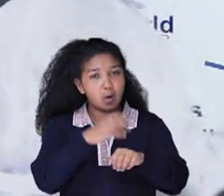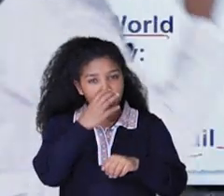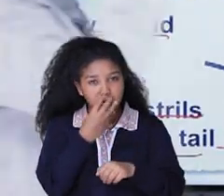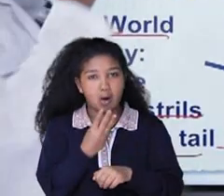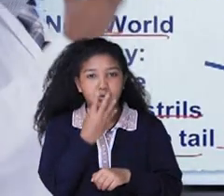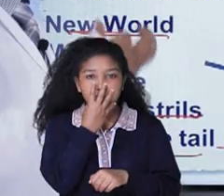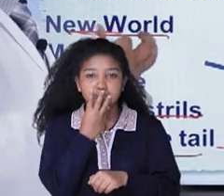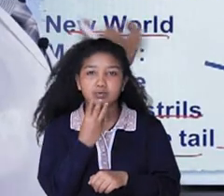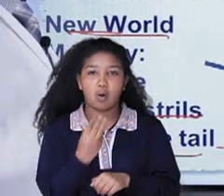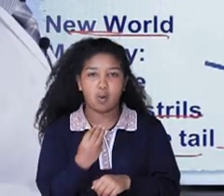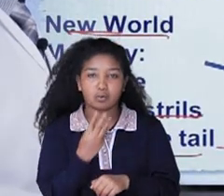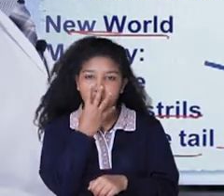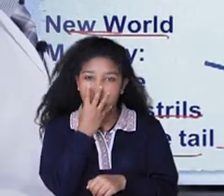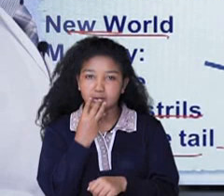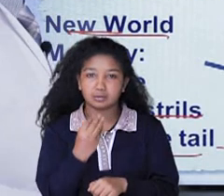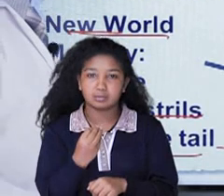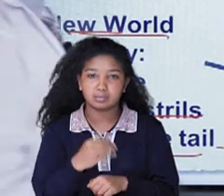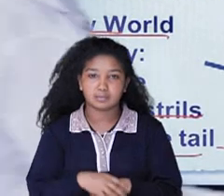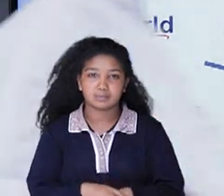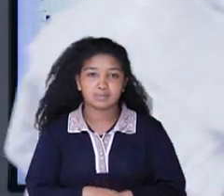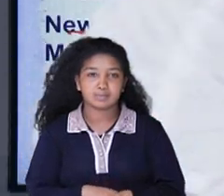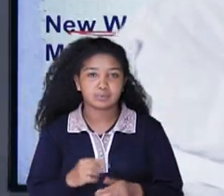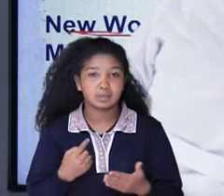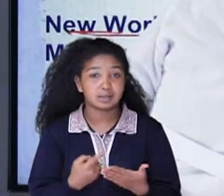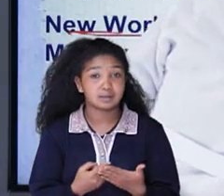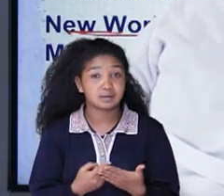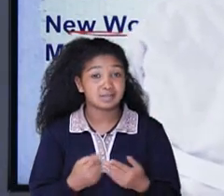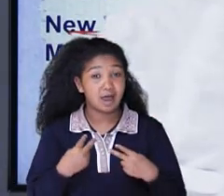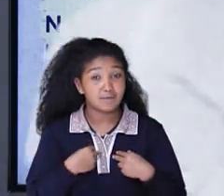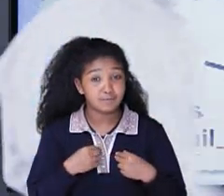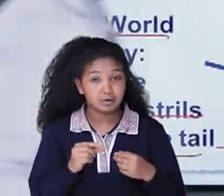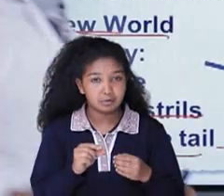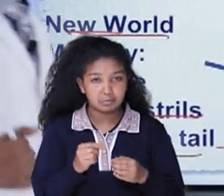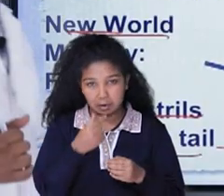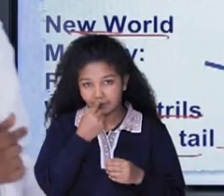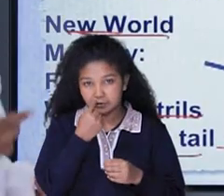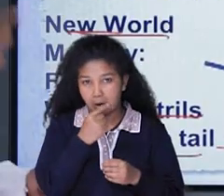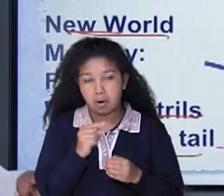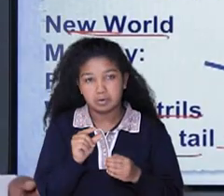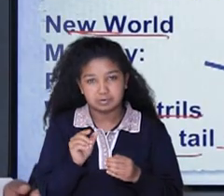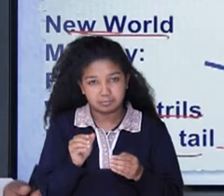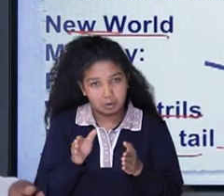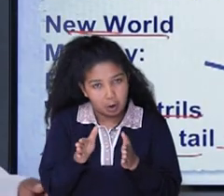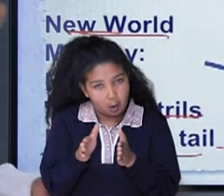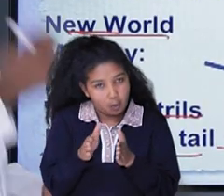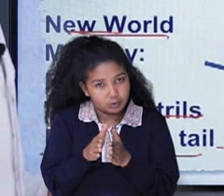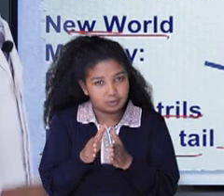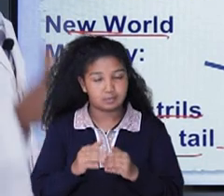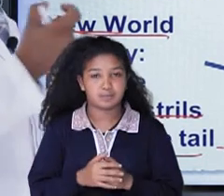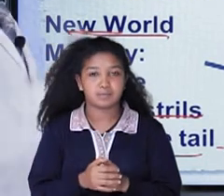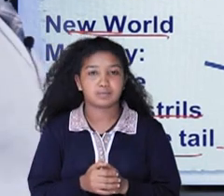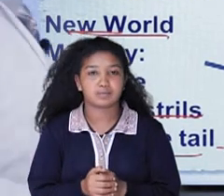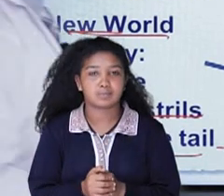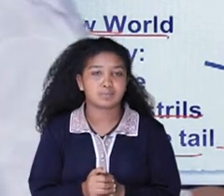snouts. Their snouts is longer. They have closer nostrils. Their nostrils are